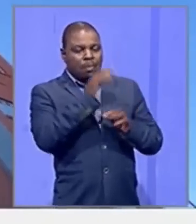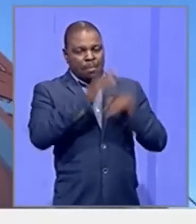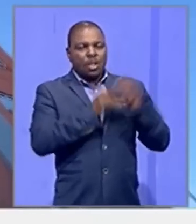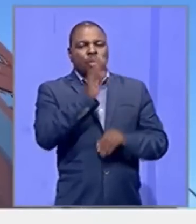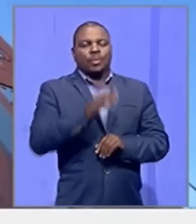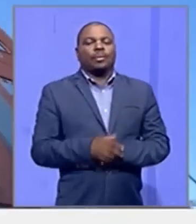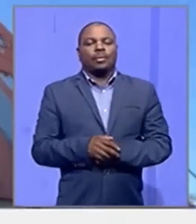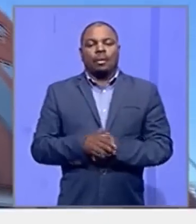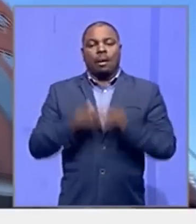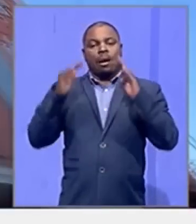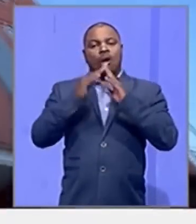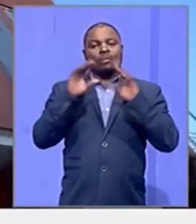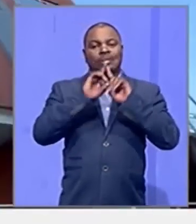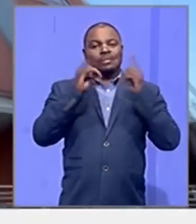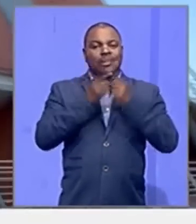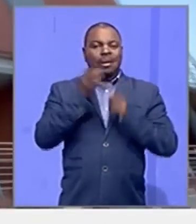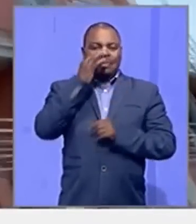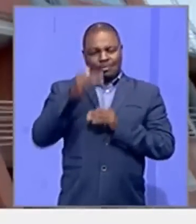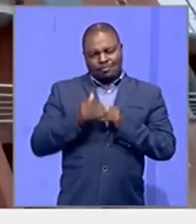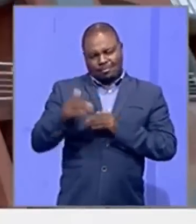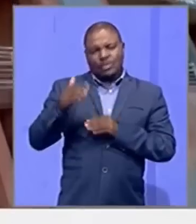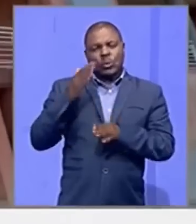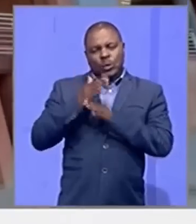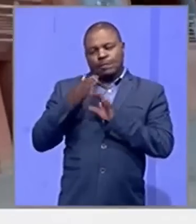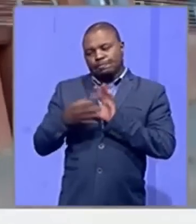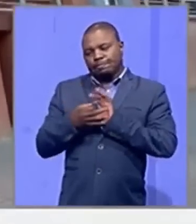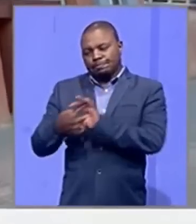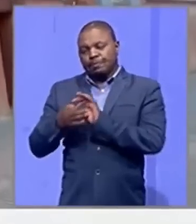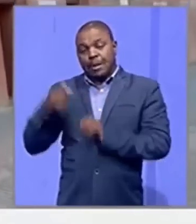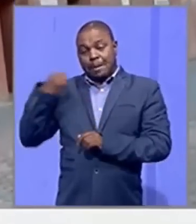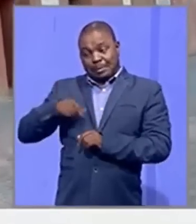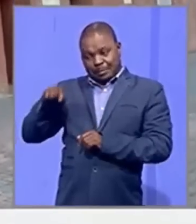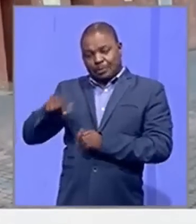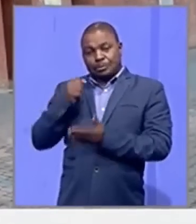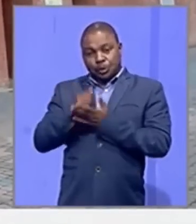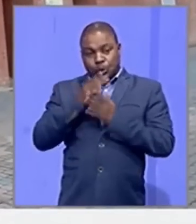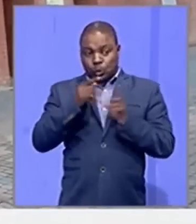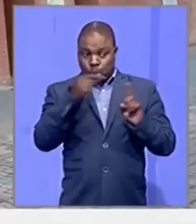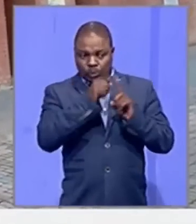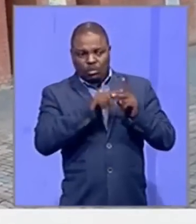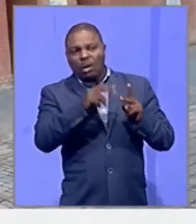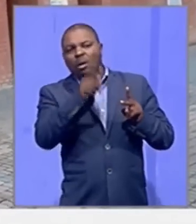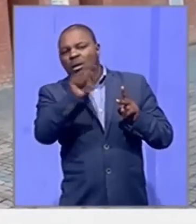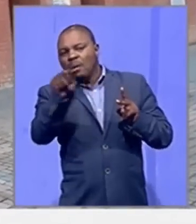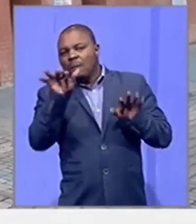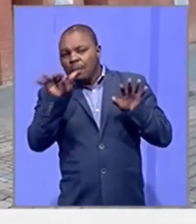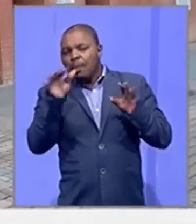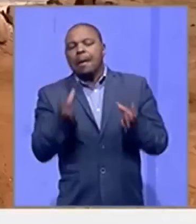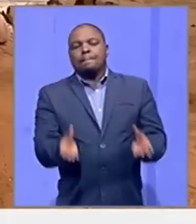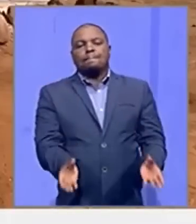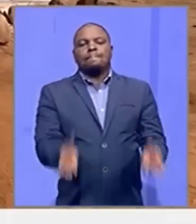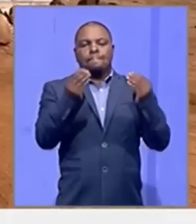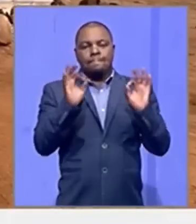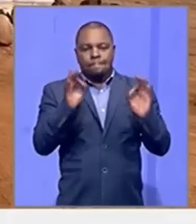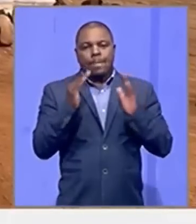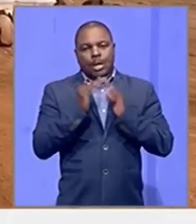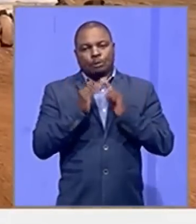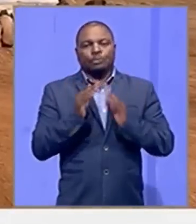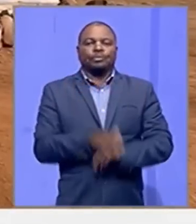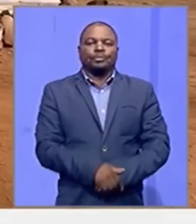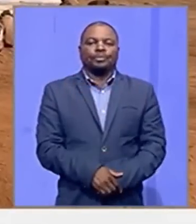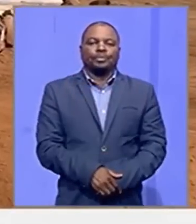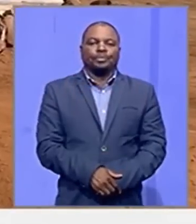ka Limpopo e re tla tšwela pele go šomišana le masepala go netefatša gore kgasago le ba bangwe ba badudi ba hwetša dintlo tša bona na